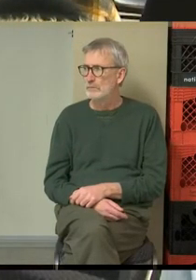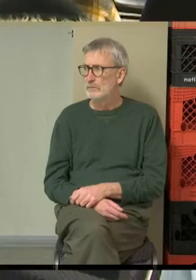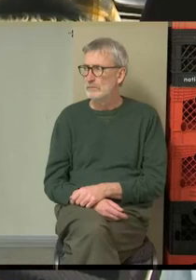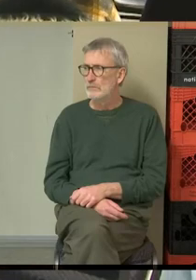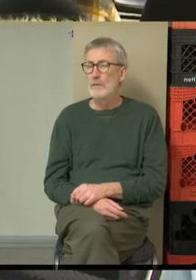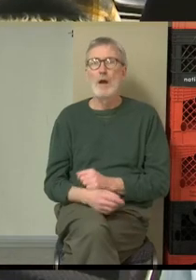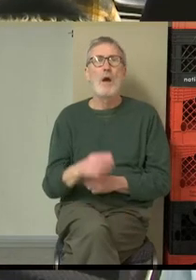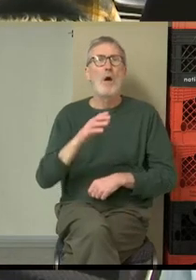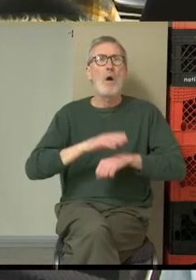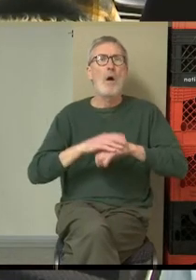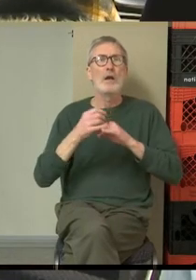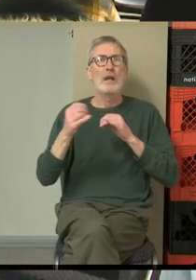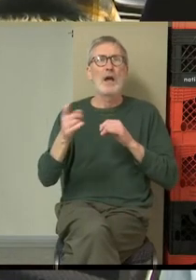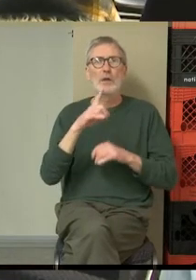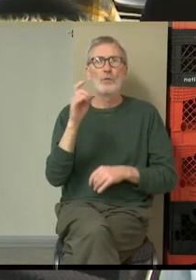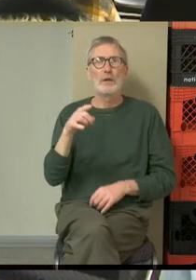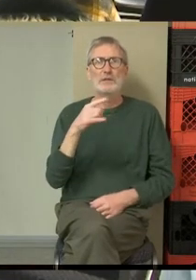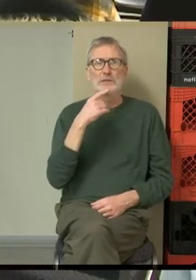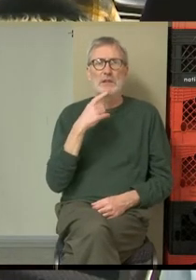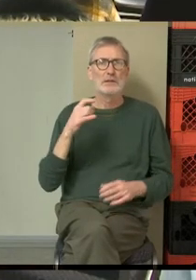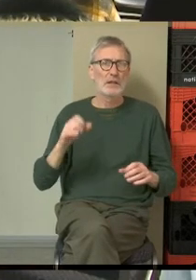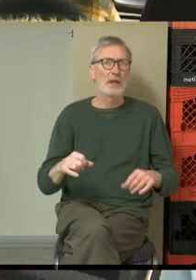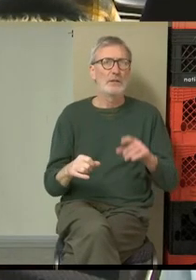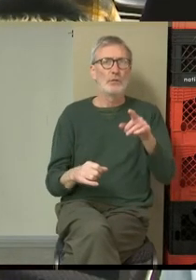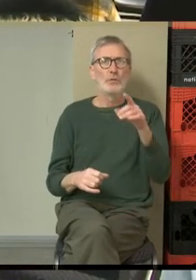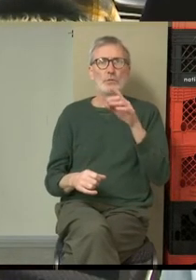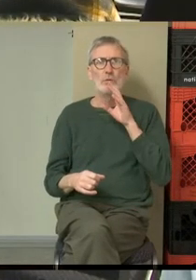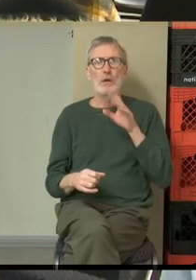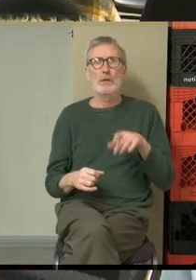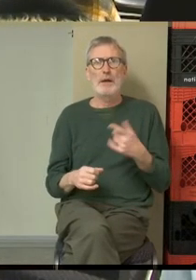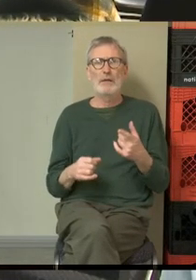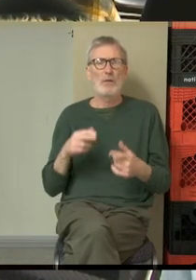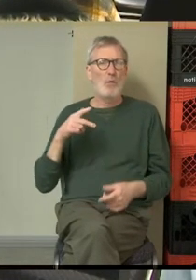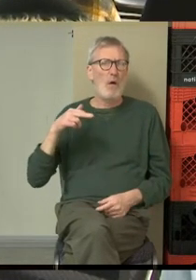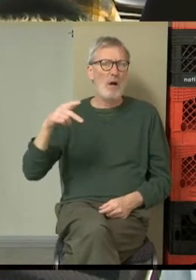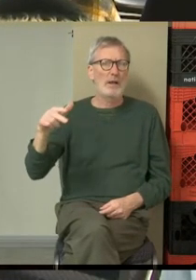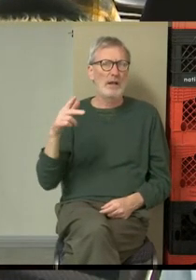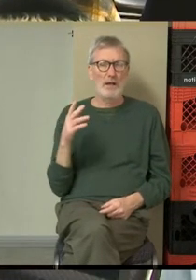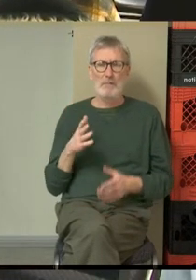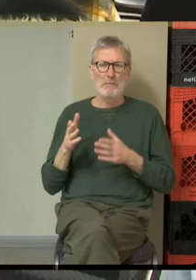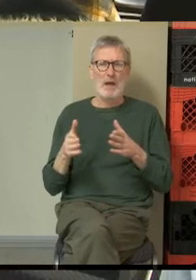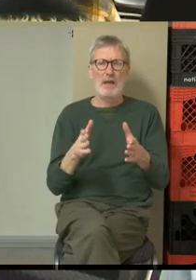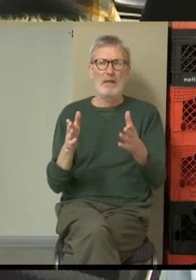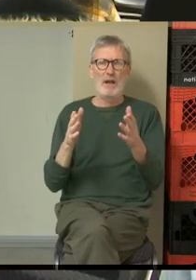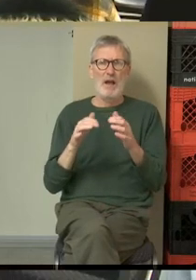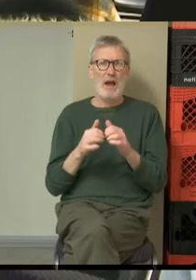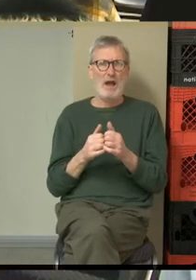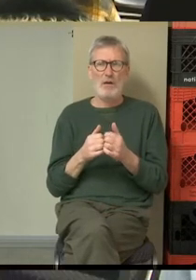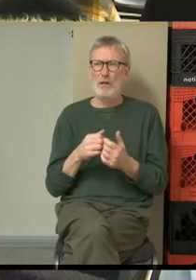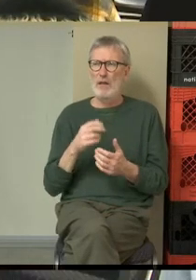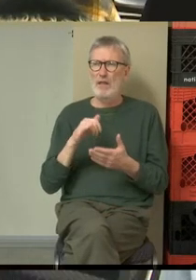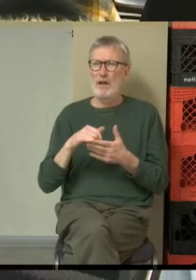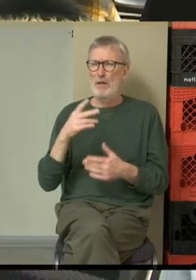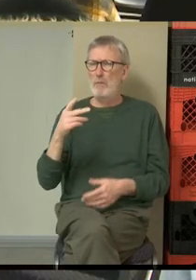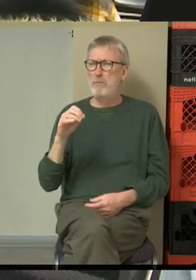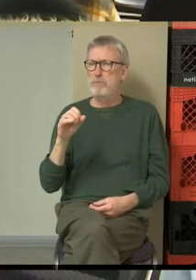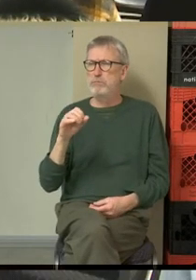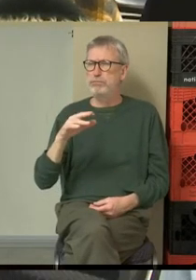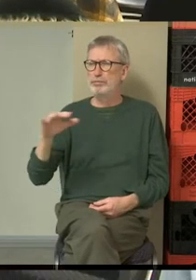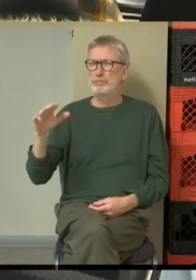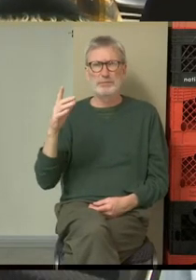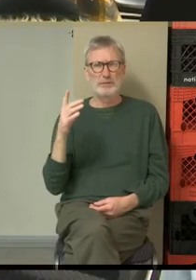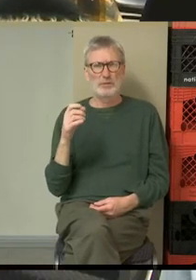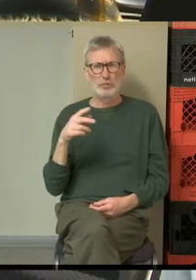Go ahead. A question online. Can you all talk about the walking path and how does the Coal Seam Trail or any